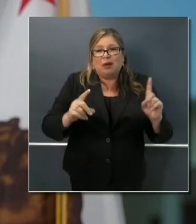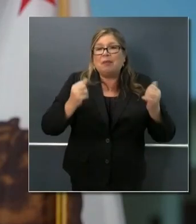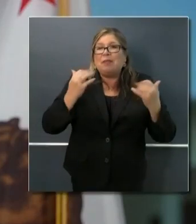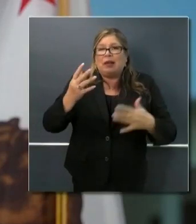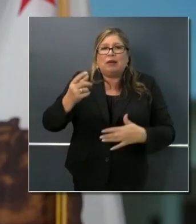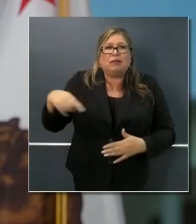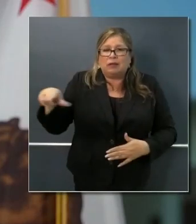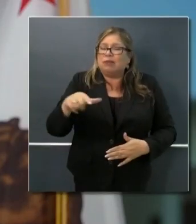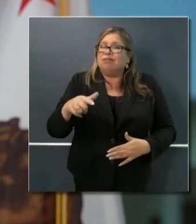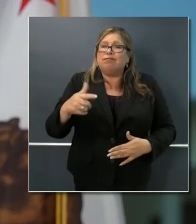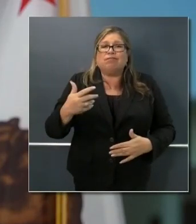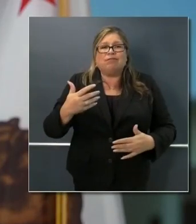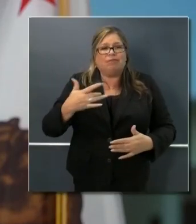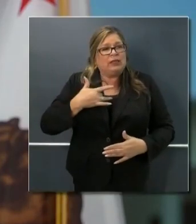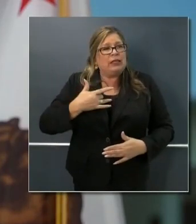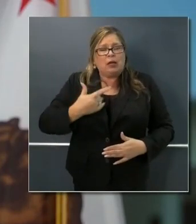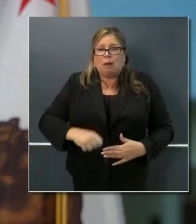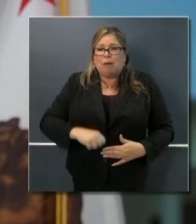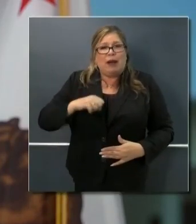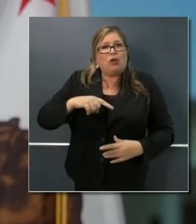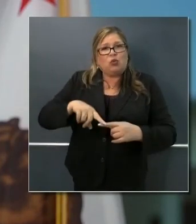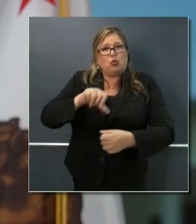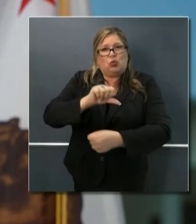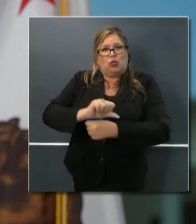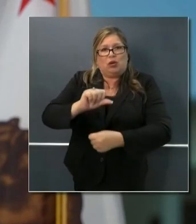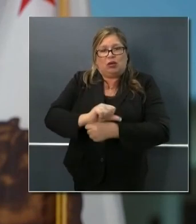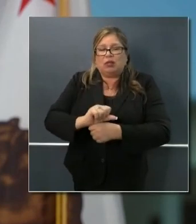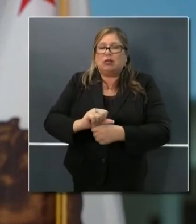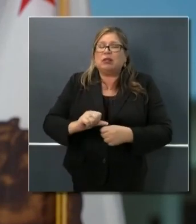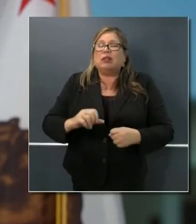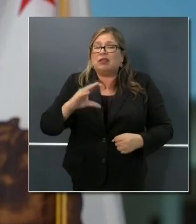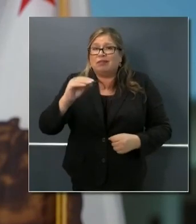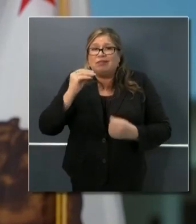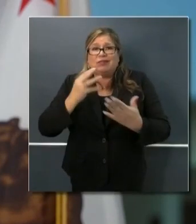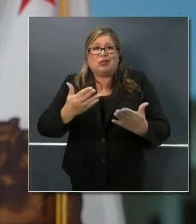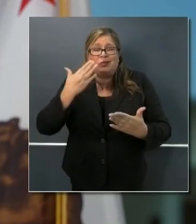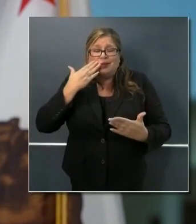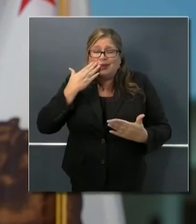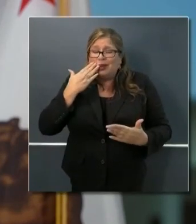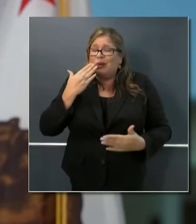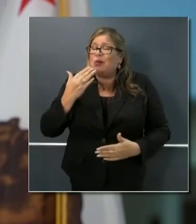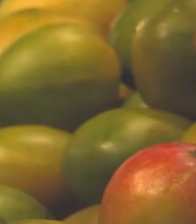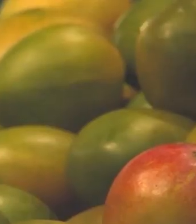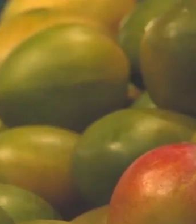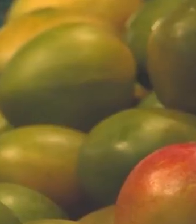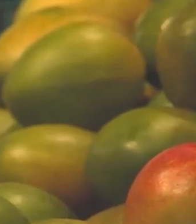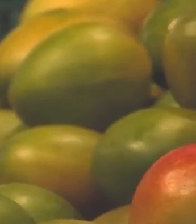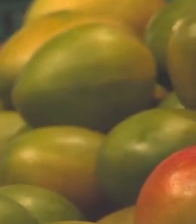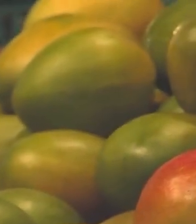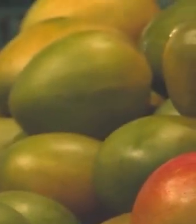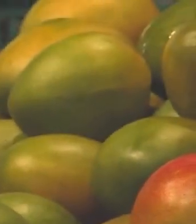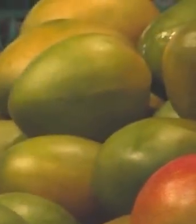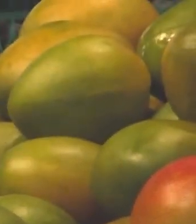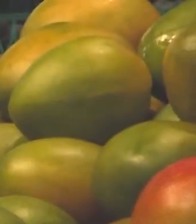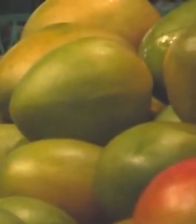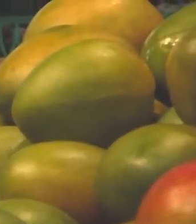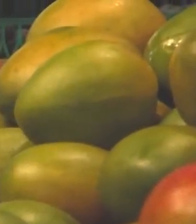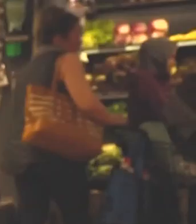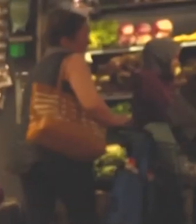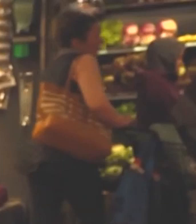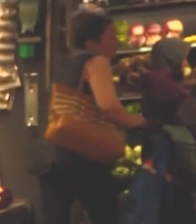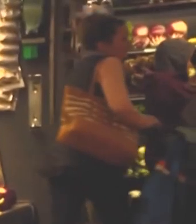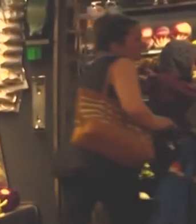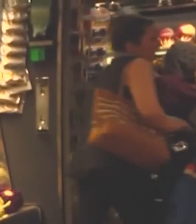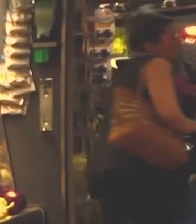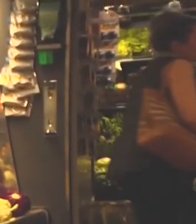and no one that I know of in this essential workforce has done that. The two-week supplemental leave is